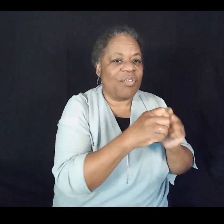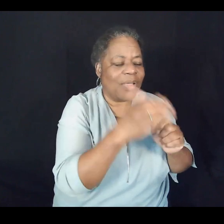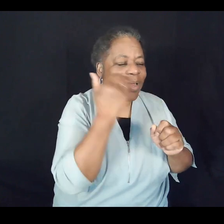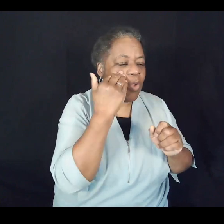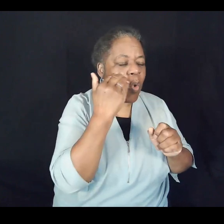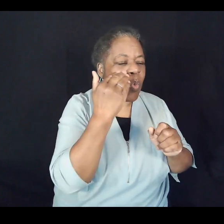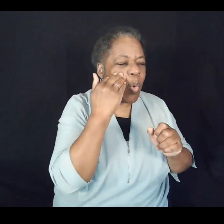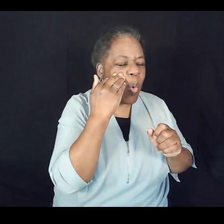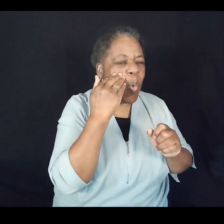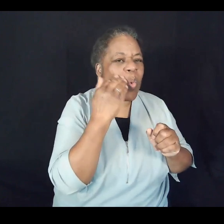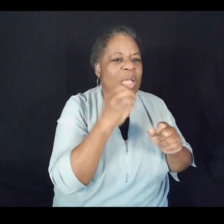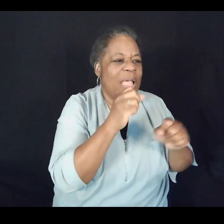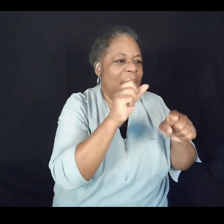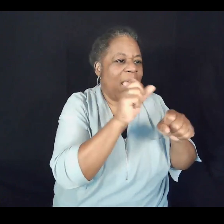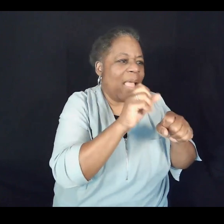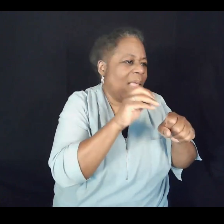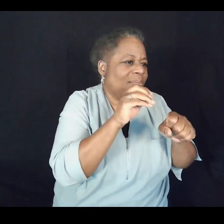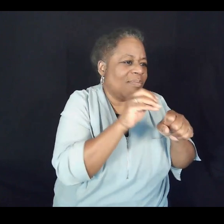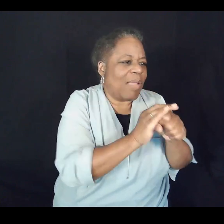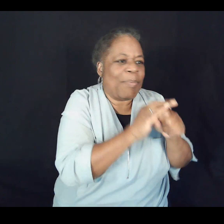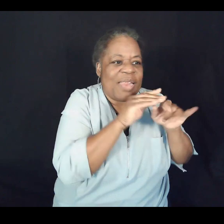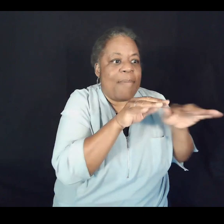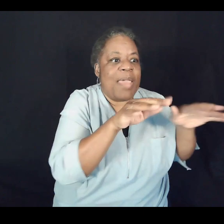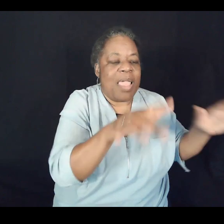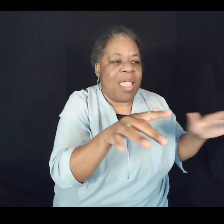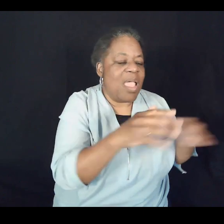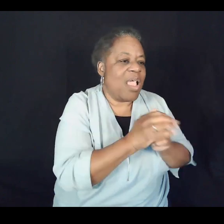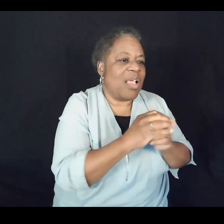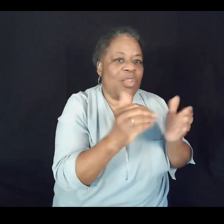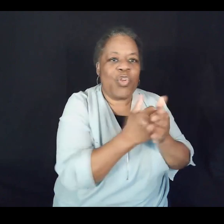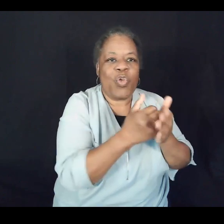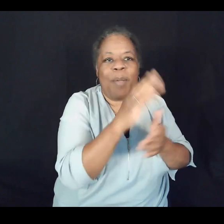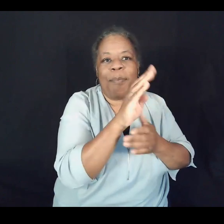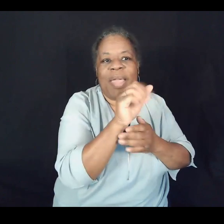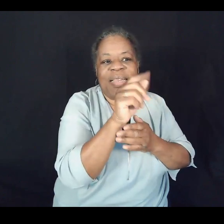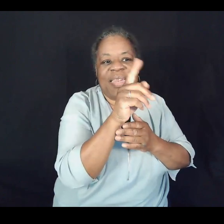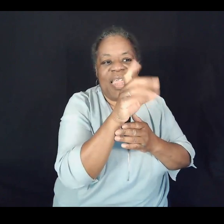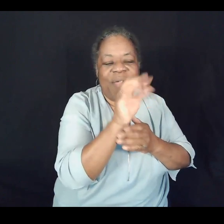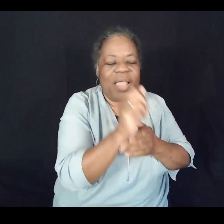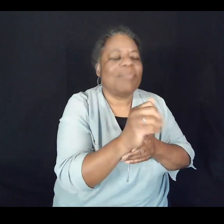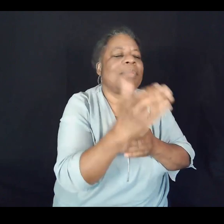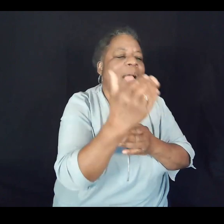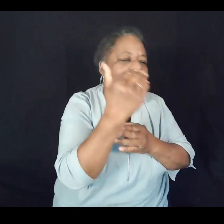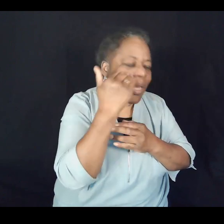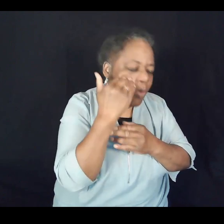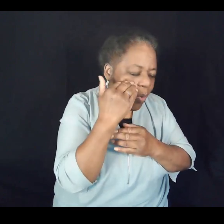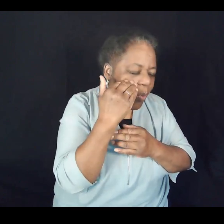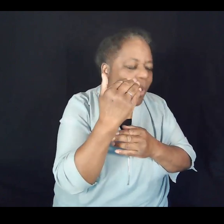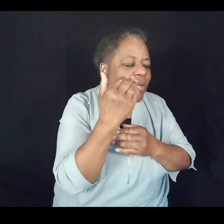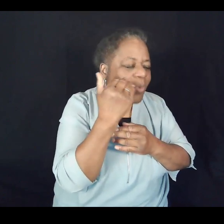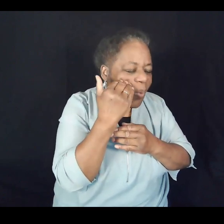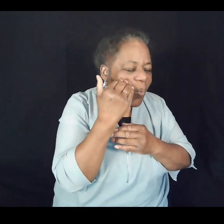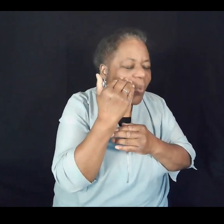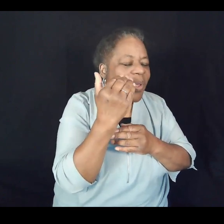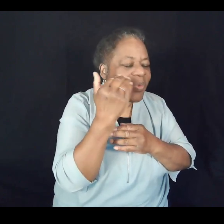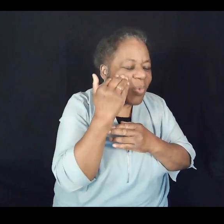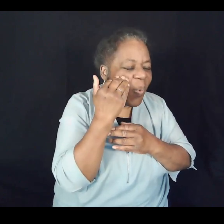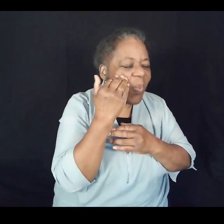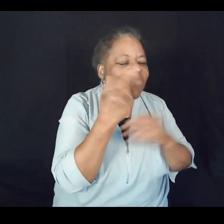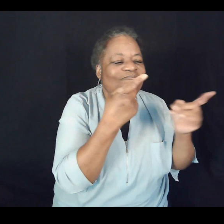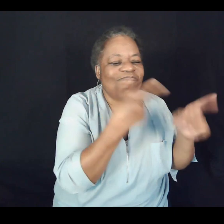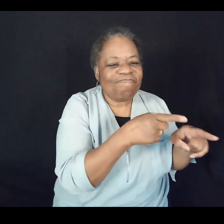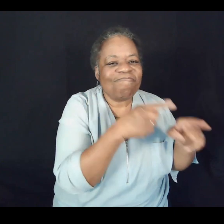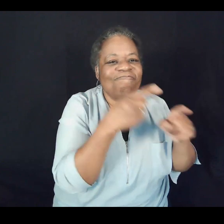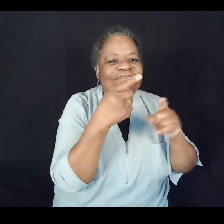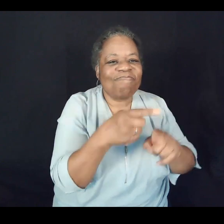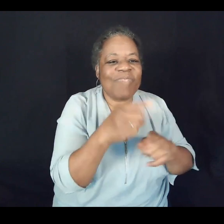epidemic. Science has found a new bacteria. I can't wait to all the different doomsday scenarios that you're going to tell me about. Netflix, of